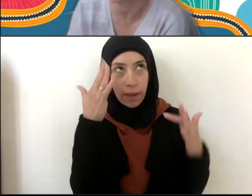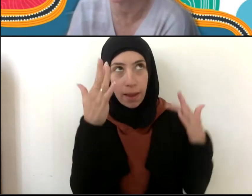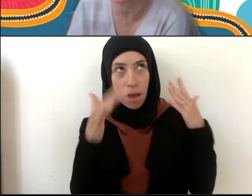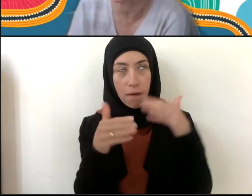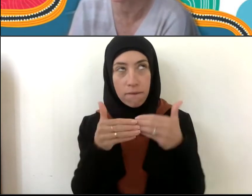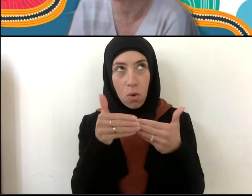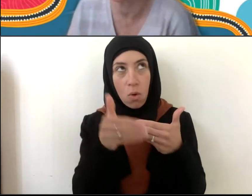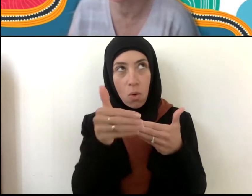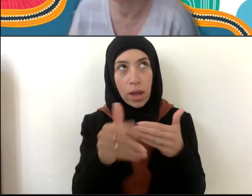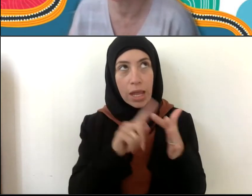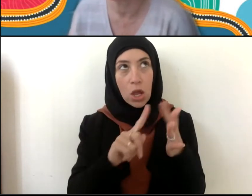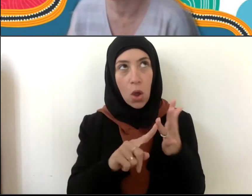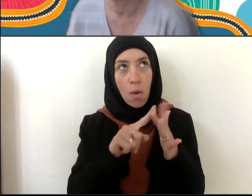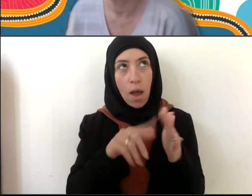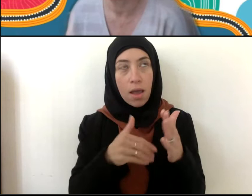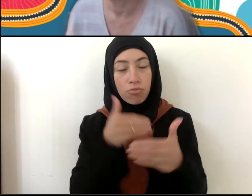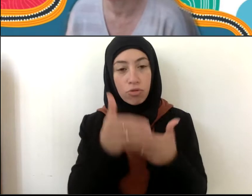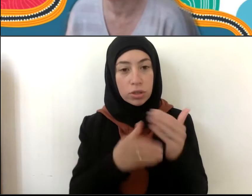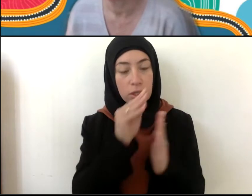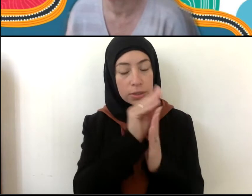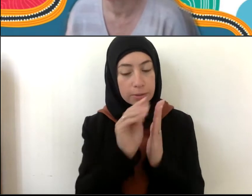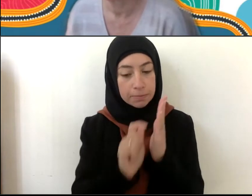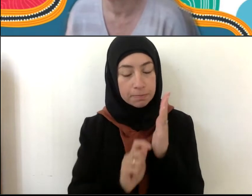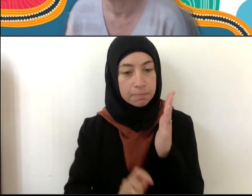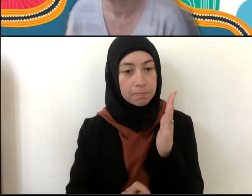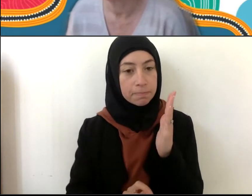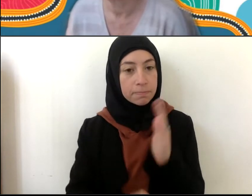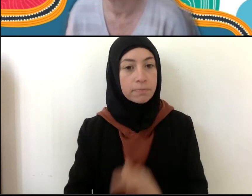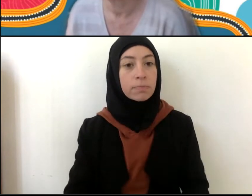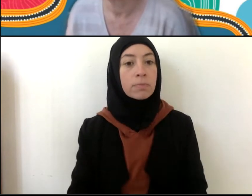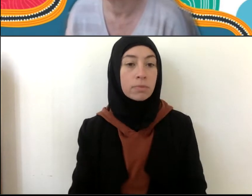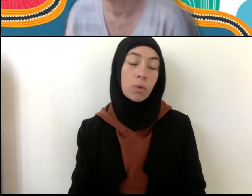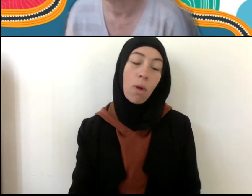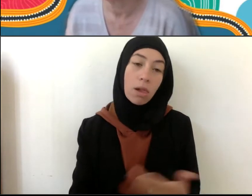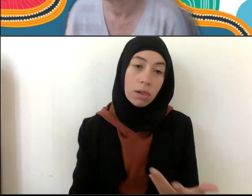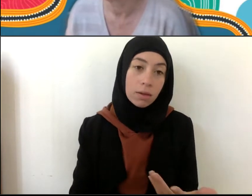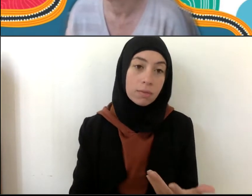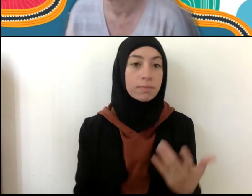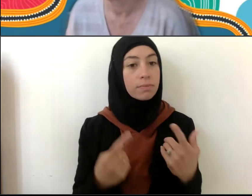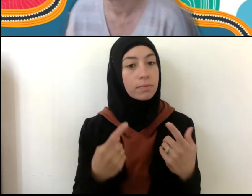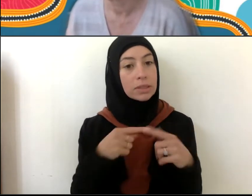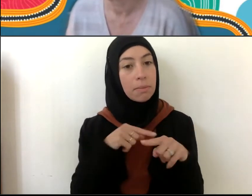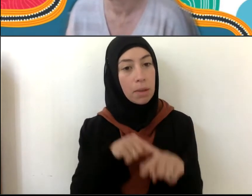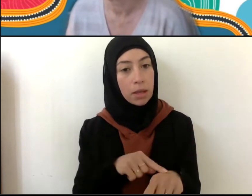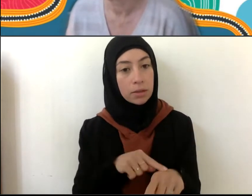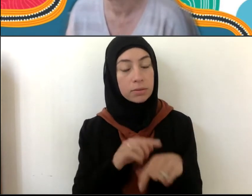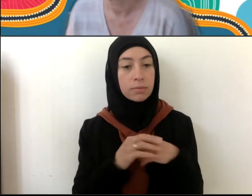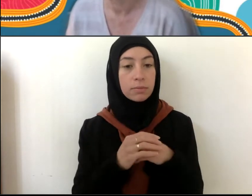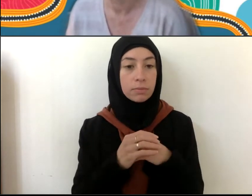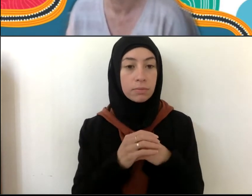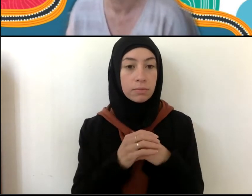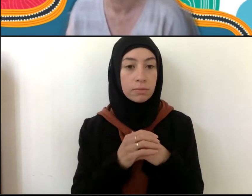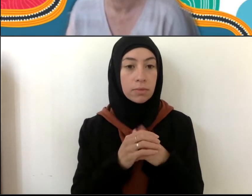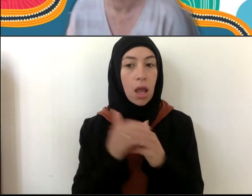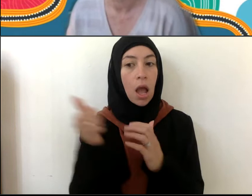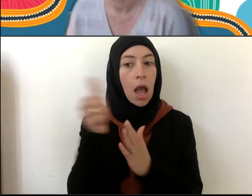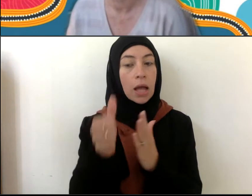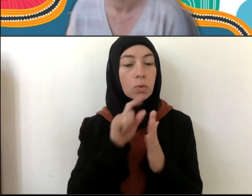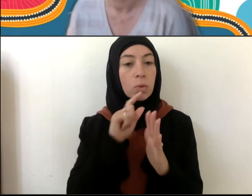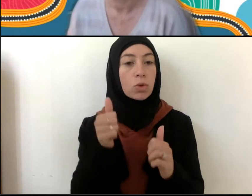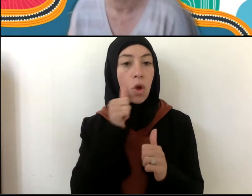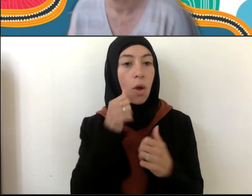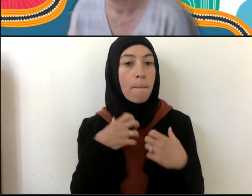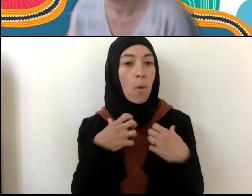EOI process? Well, I guess that, that will depend. I guess artists will know more about that if they